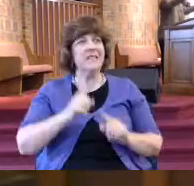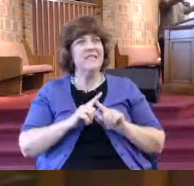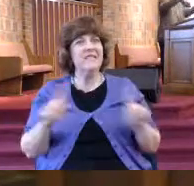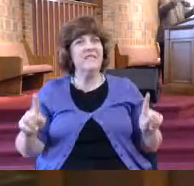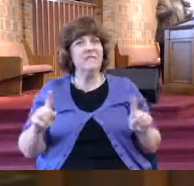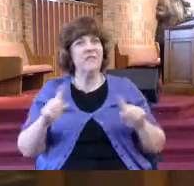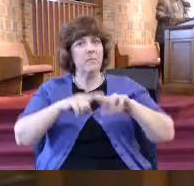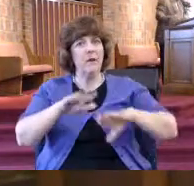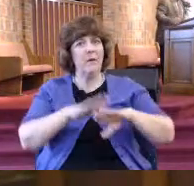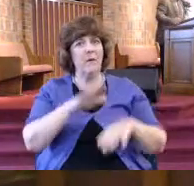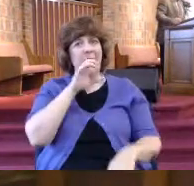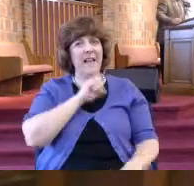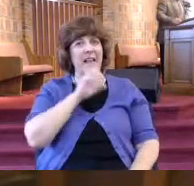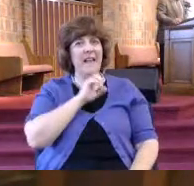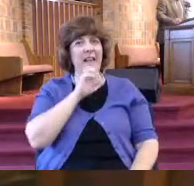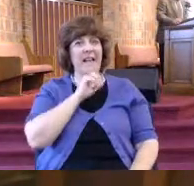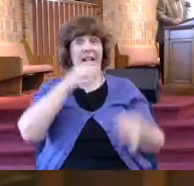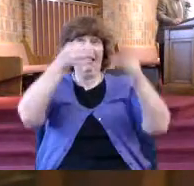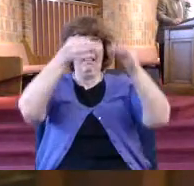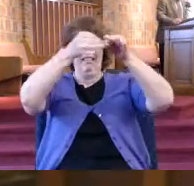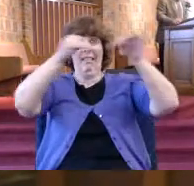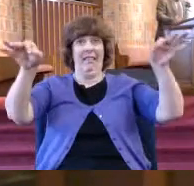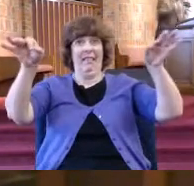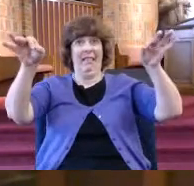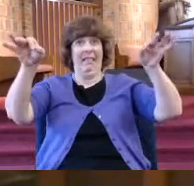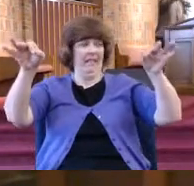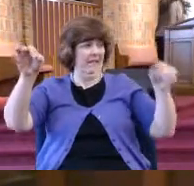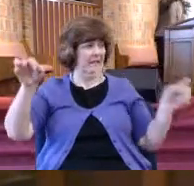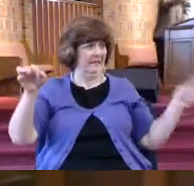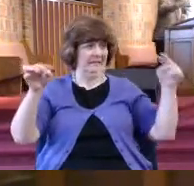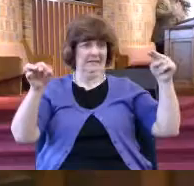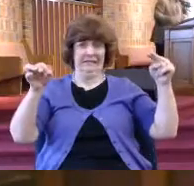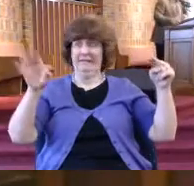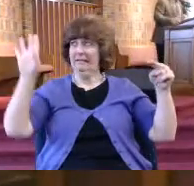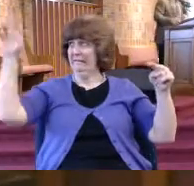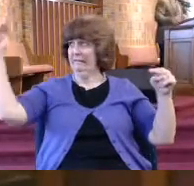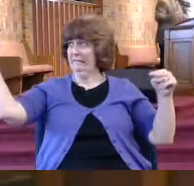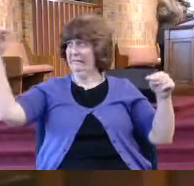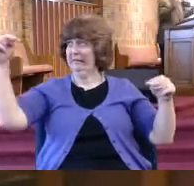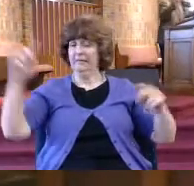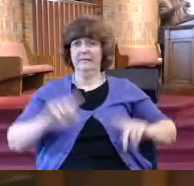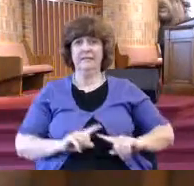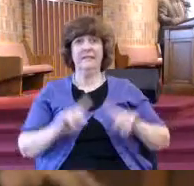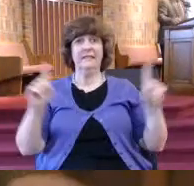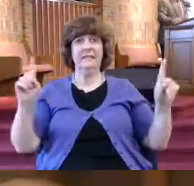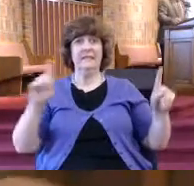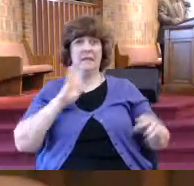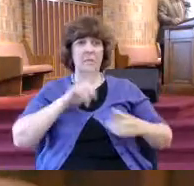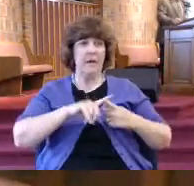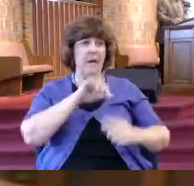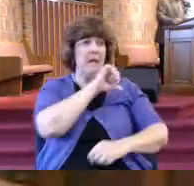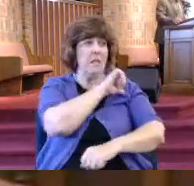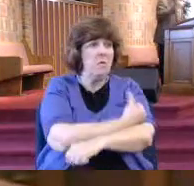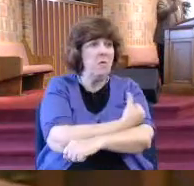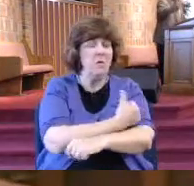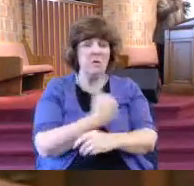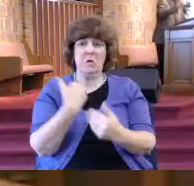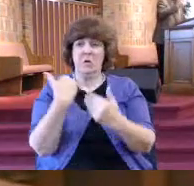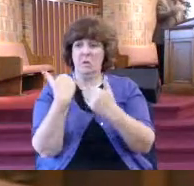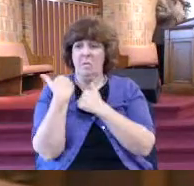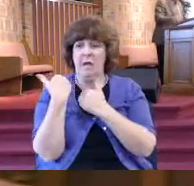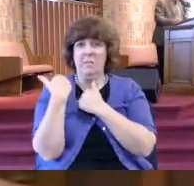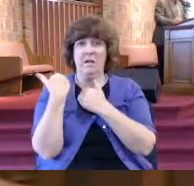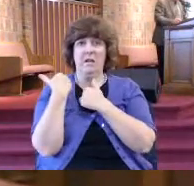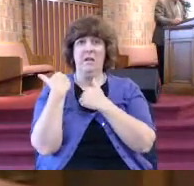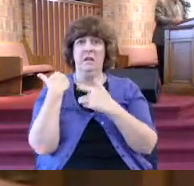generations perceive these things and authority and responsibility and function in a number of areas actually was